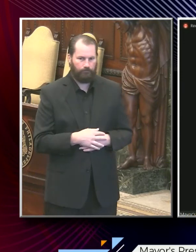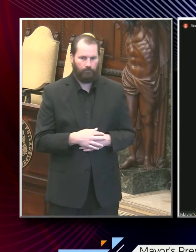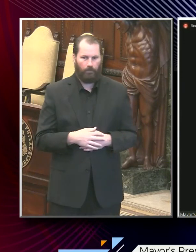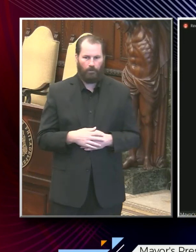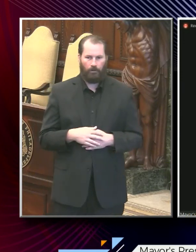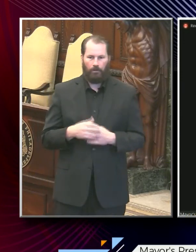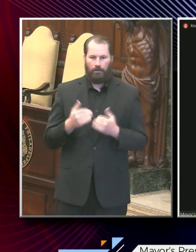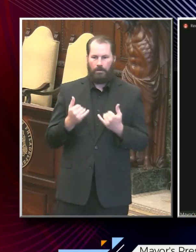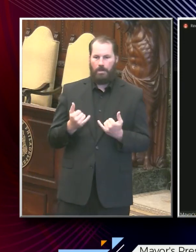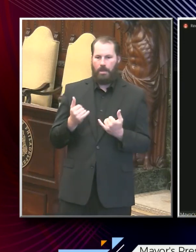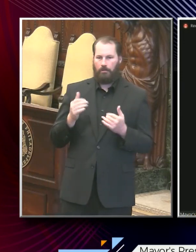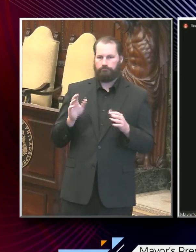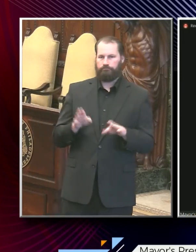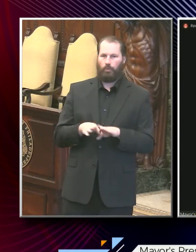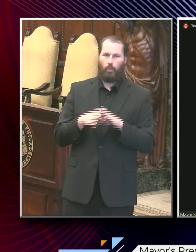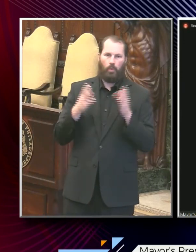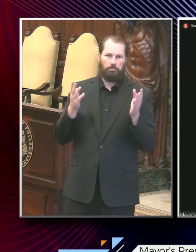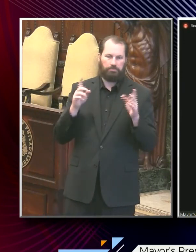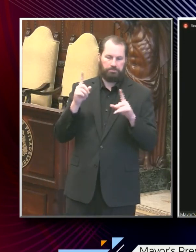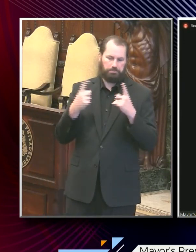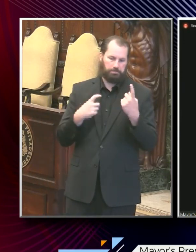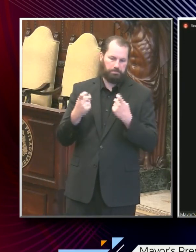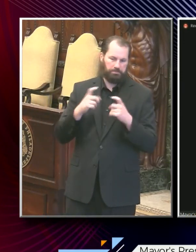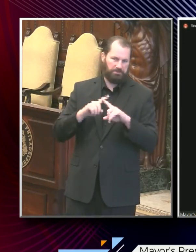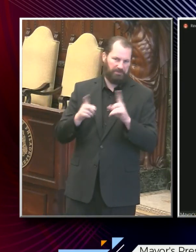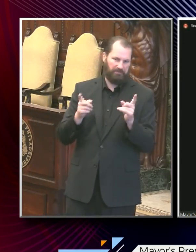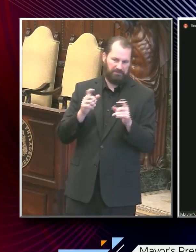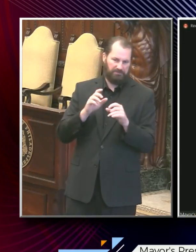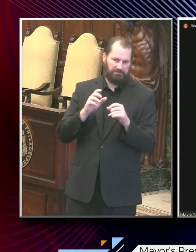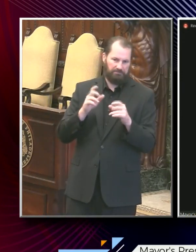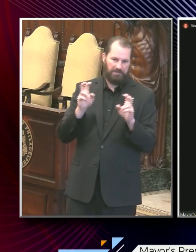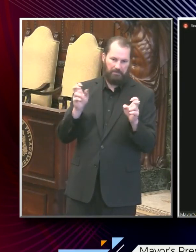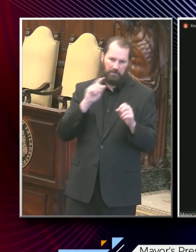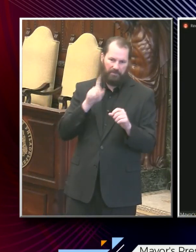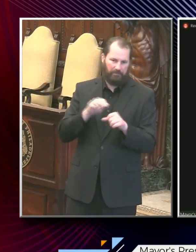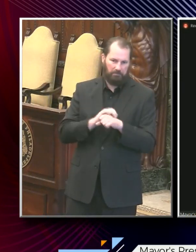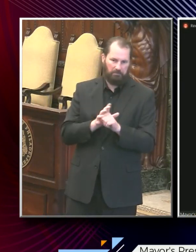on other topics, and let's go to Jenny DeHuff of Broad and Liberty.